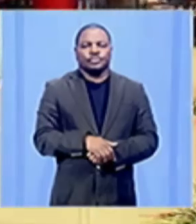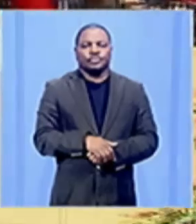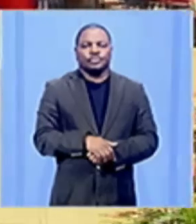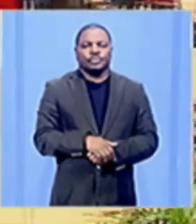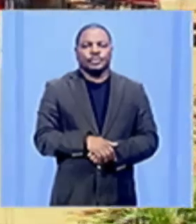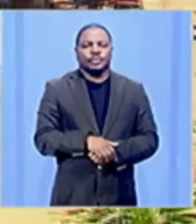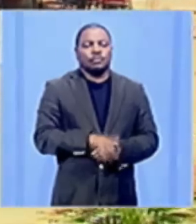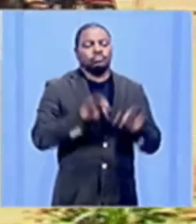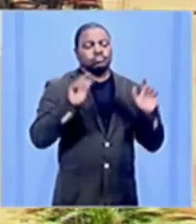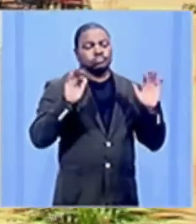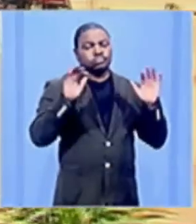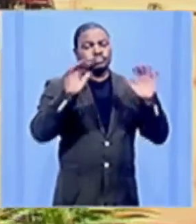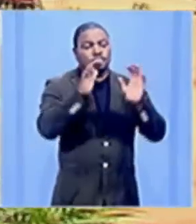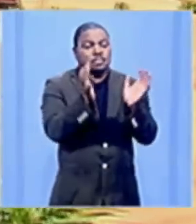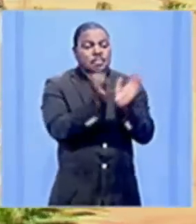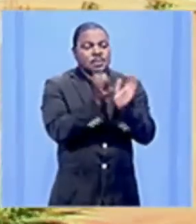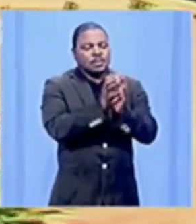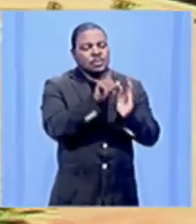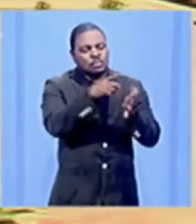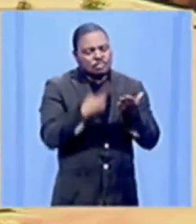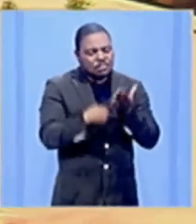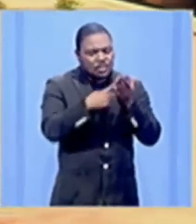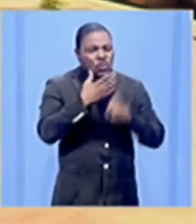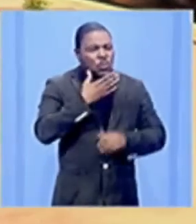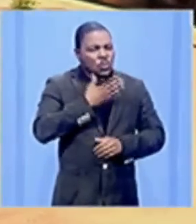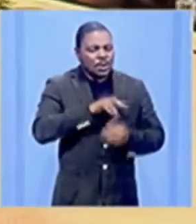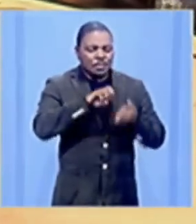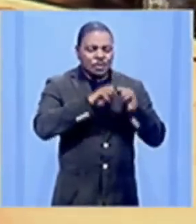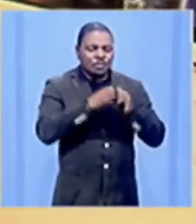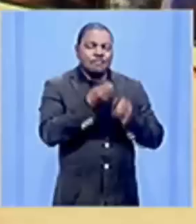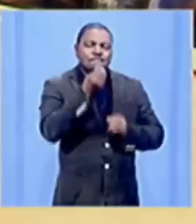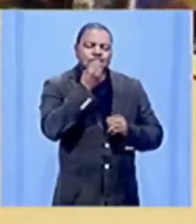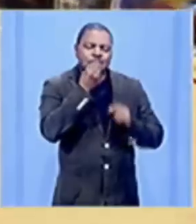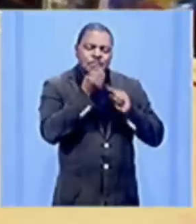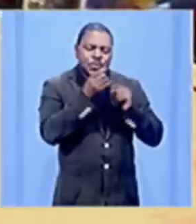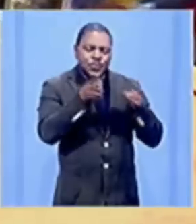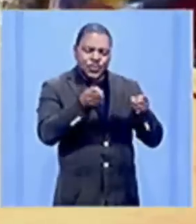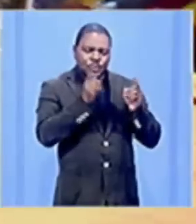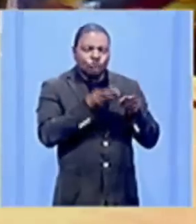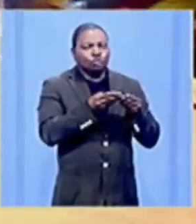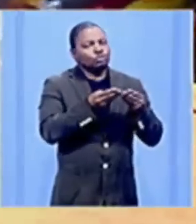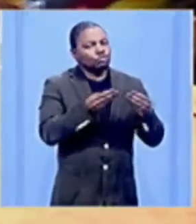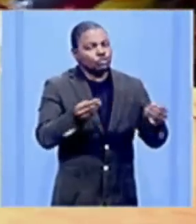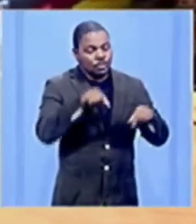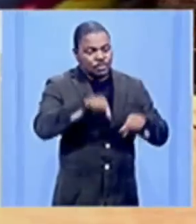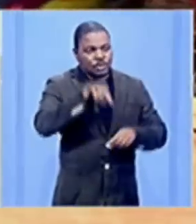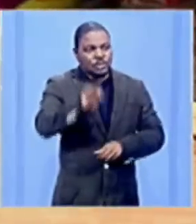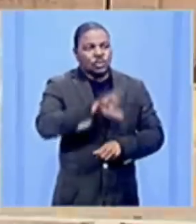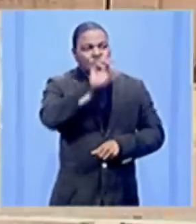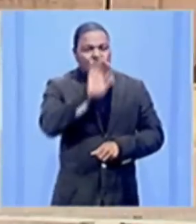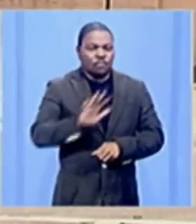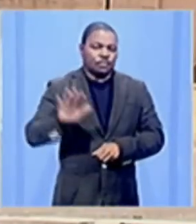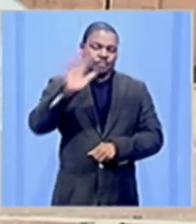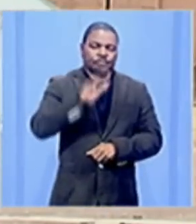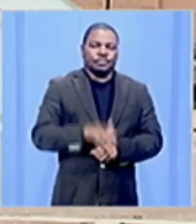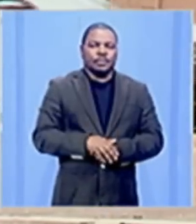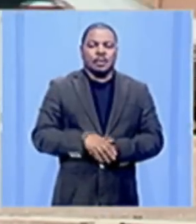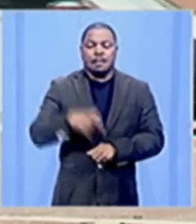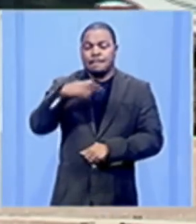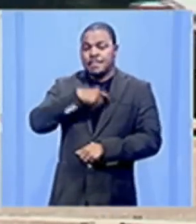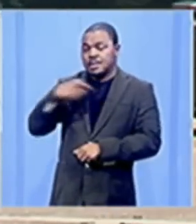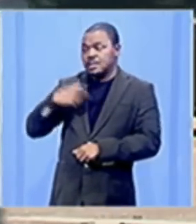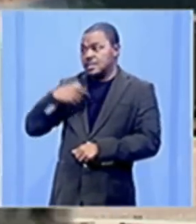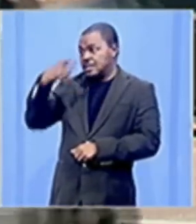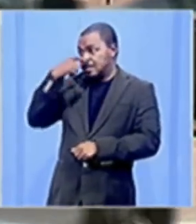Ba tsenetse kgothakgothe go batlana le dikarabo tsa bothata ba dijo tseo di nang le botlhole mo nageng. Kgoeletso ya Presidente